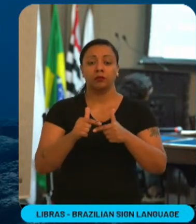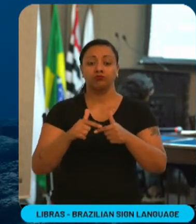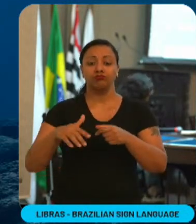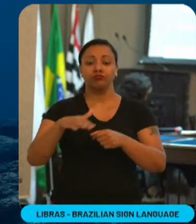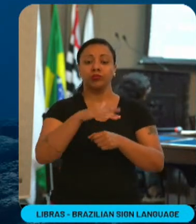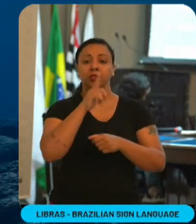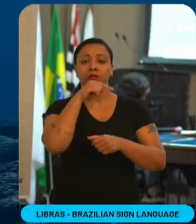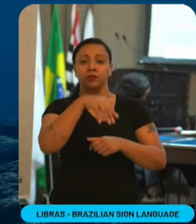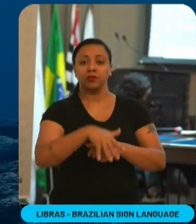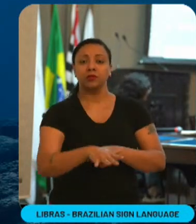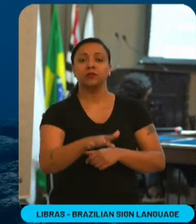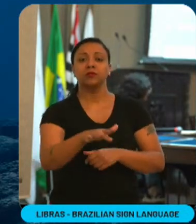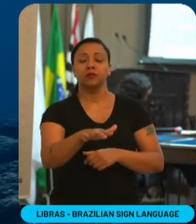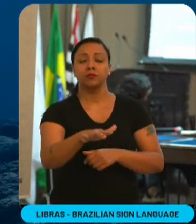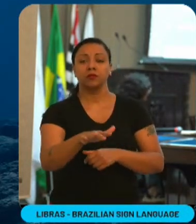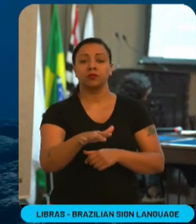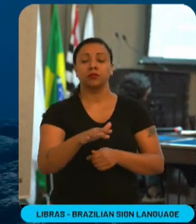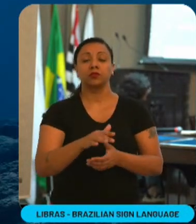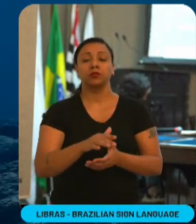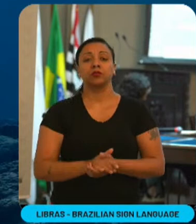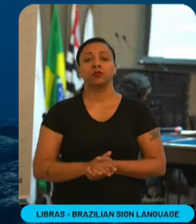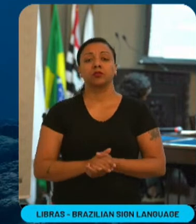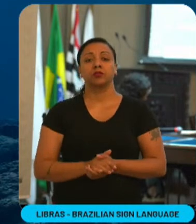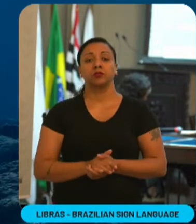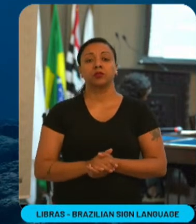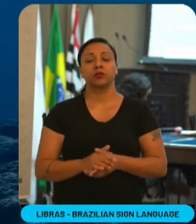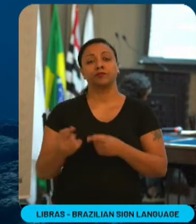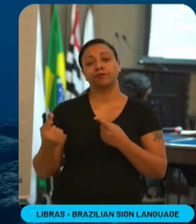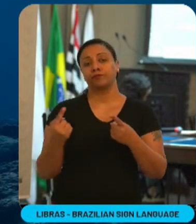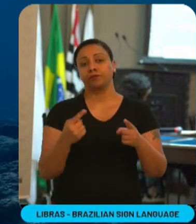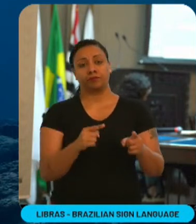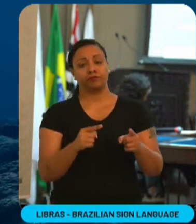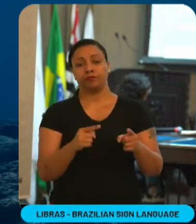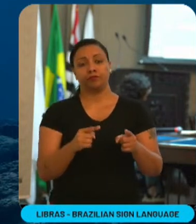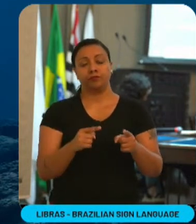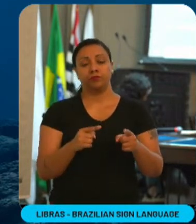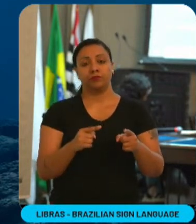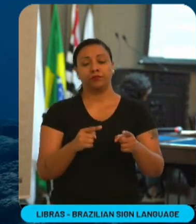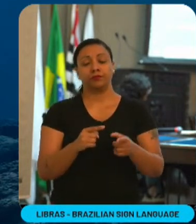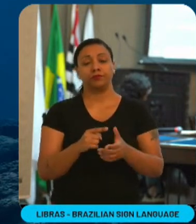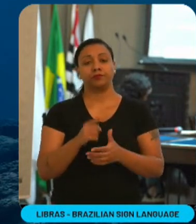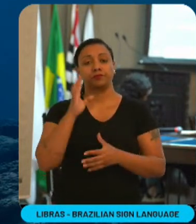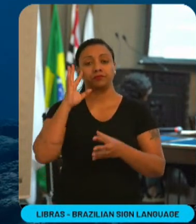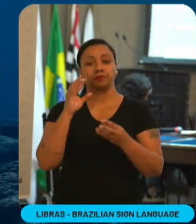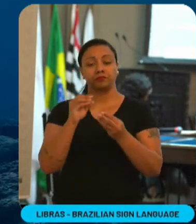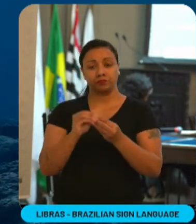so it makes no sense work on top of springs. This will be